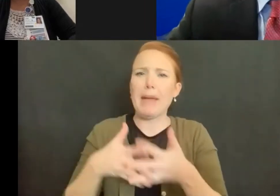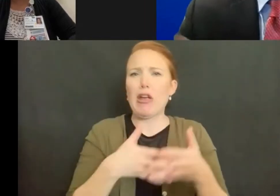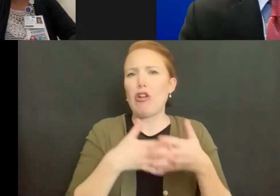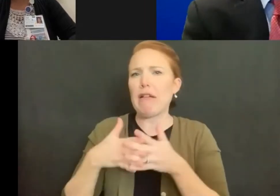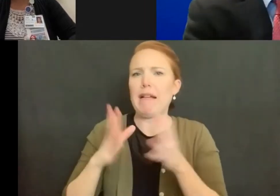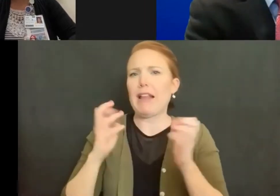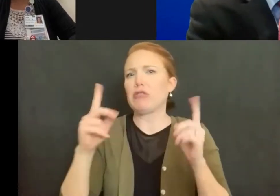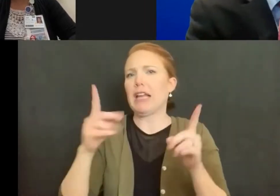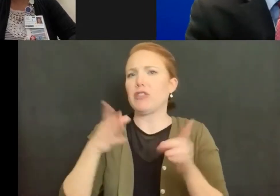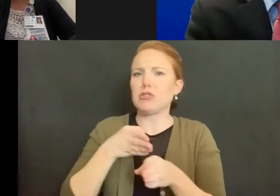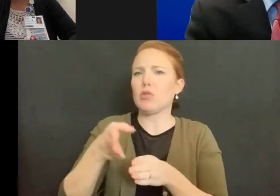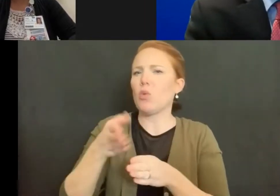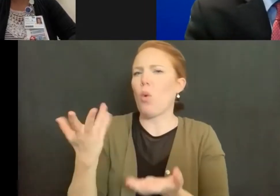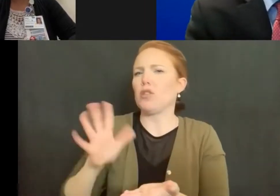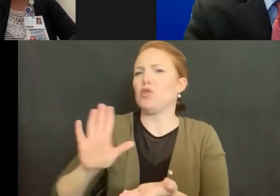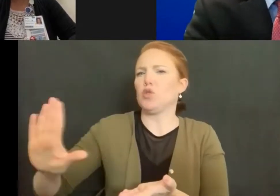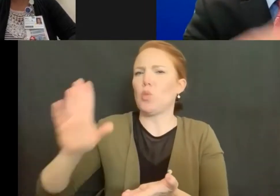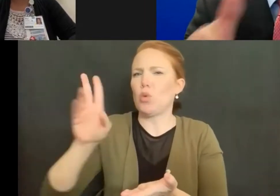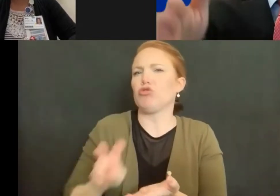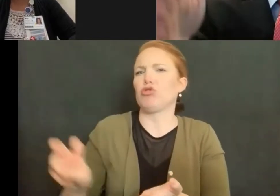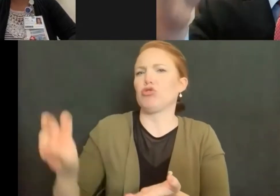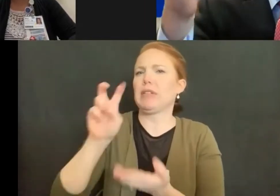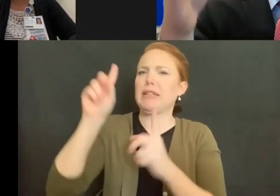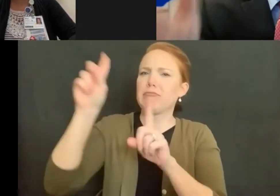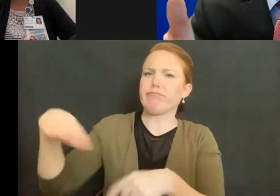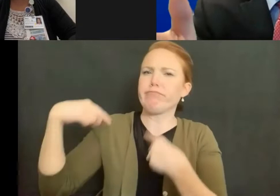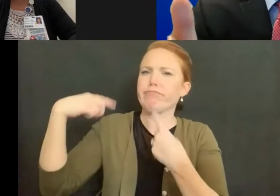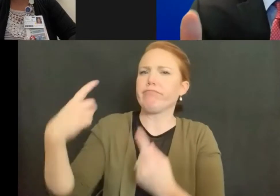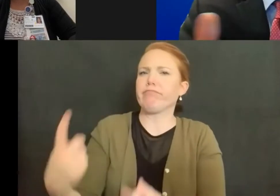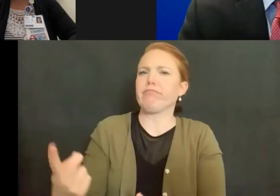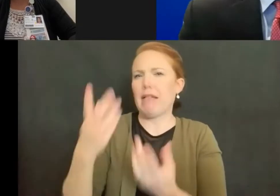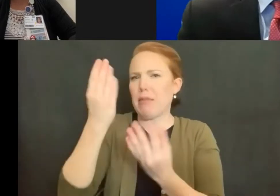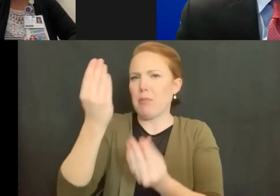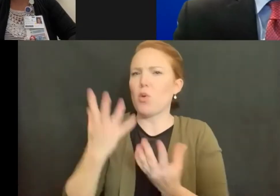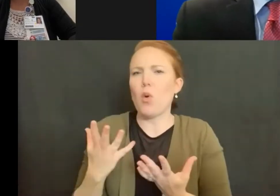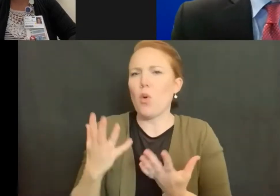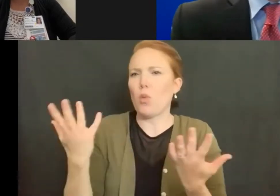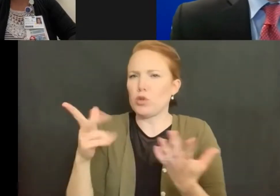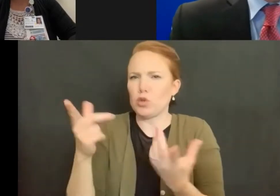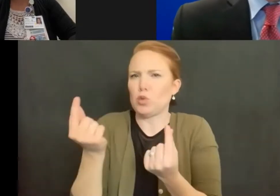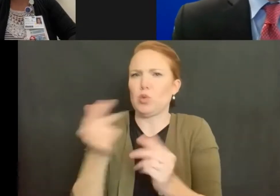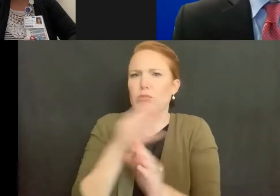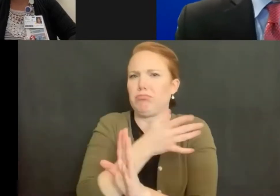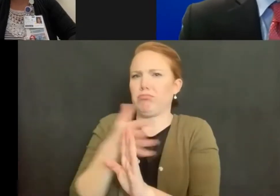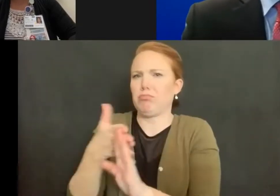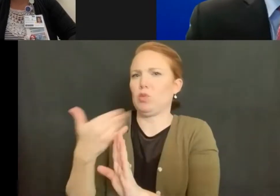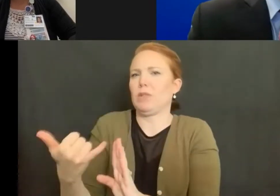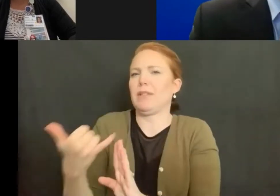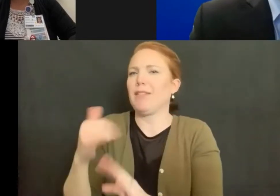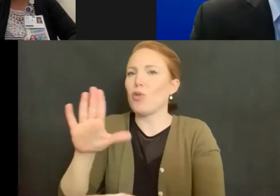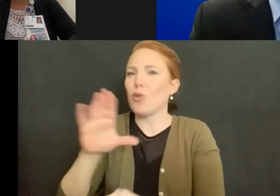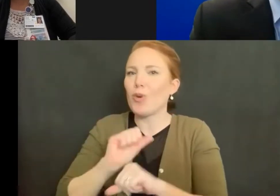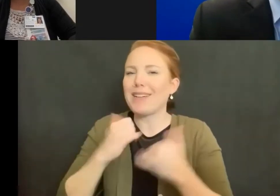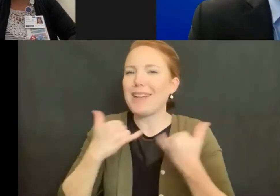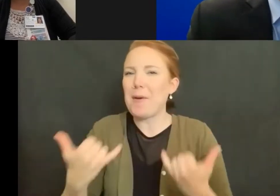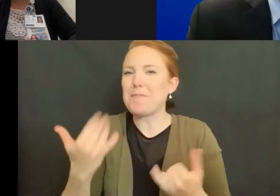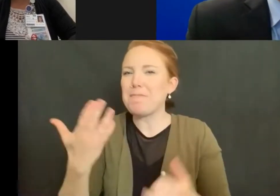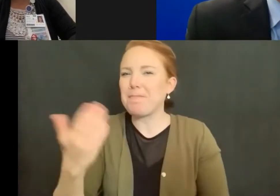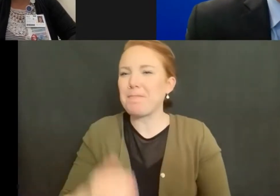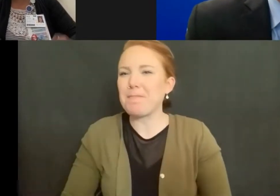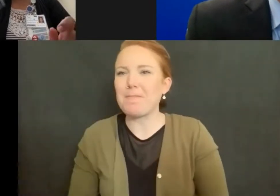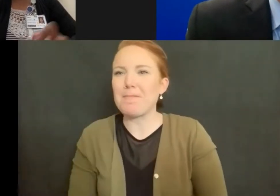education. Tell us your journey and bring us up to today and the work you're doing now.